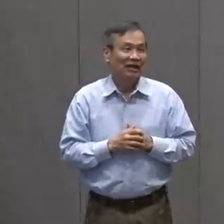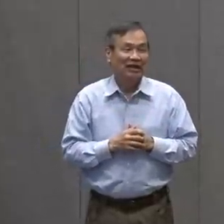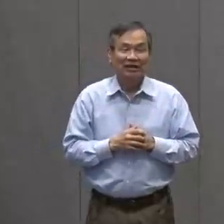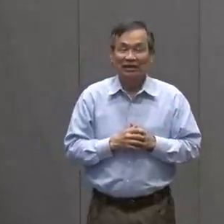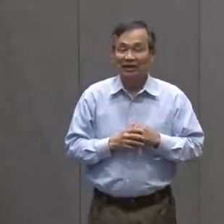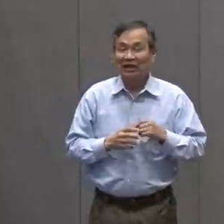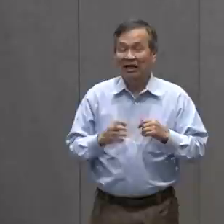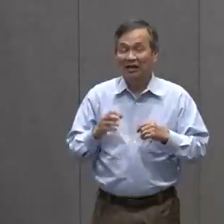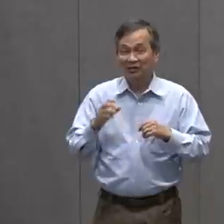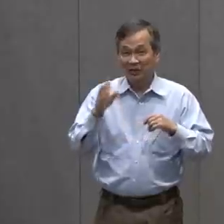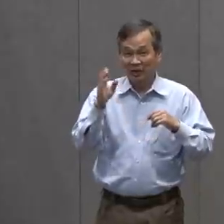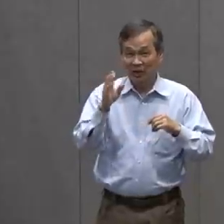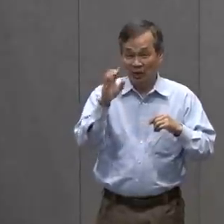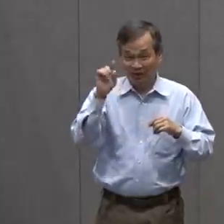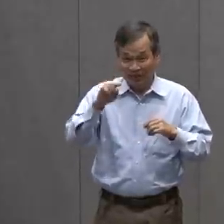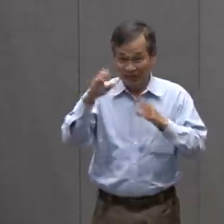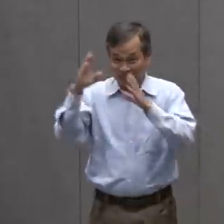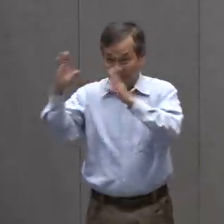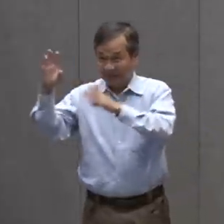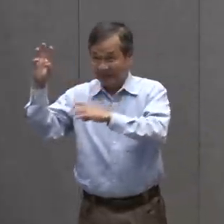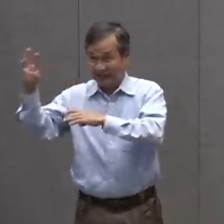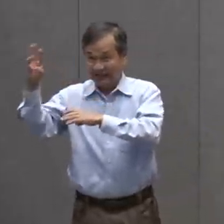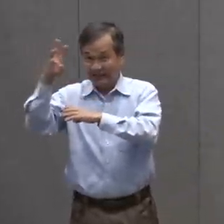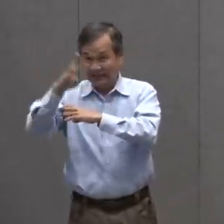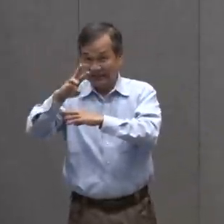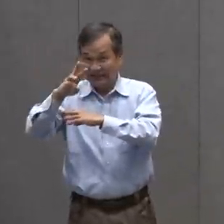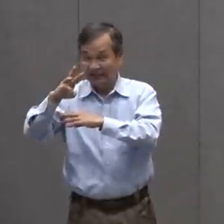and place this 6 over here on my other ones.